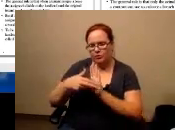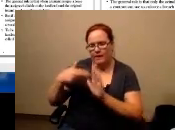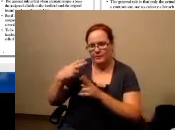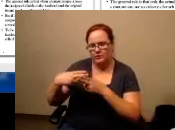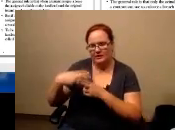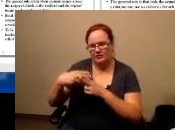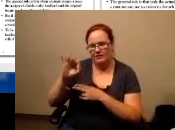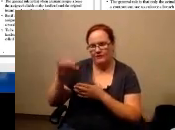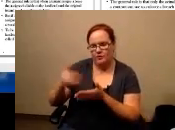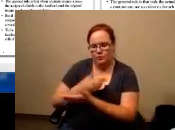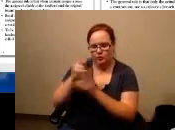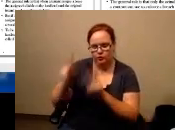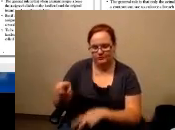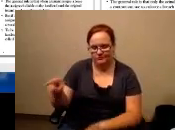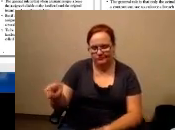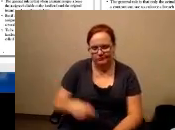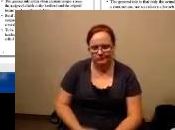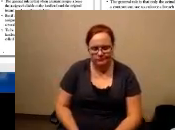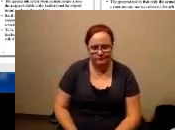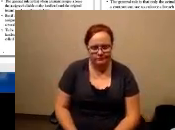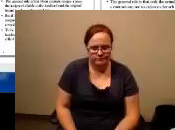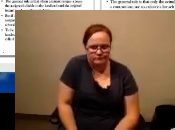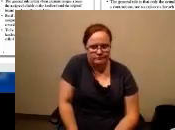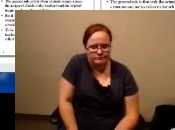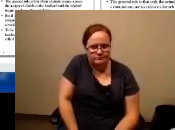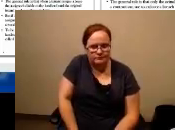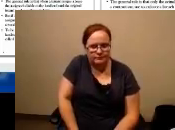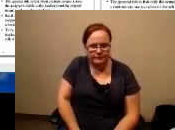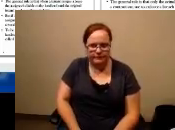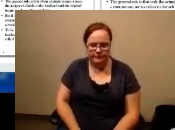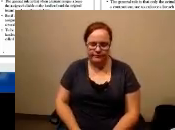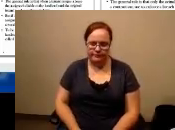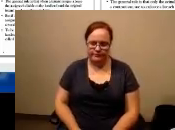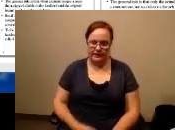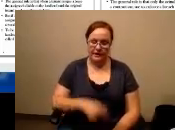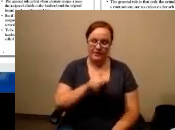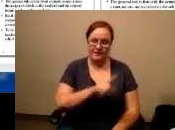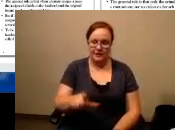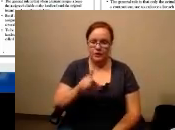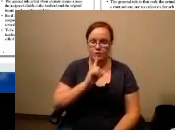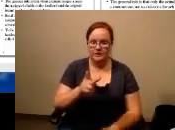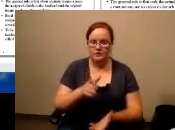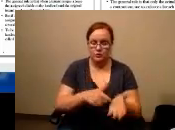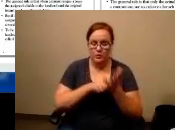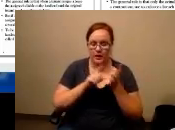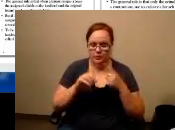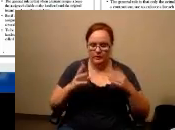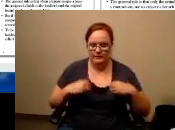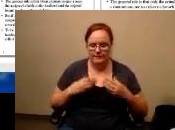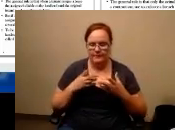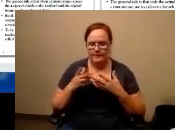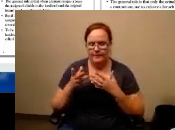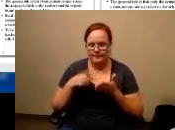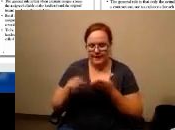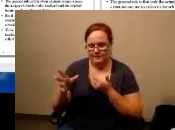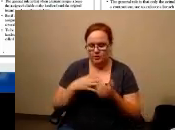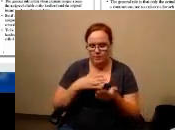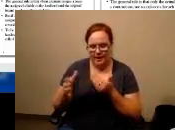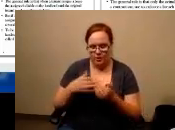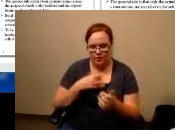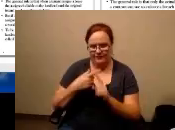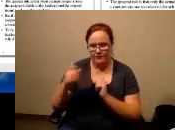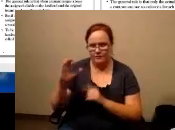new tenant. The landlord, though, is required to accept the payments no matter what from C, again, as part